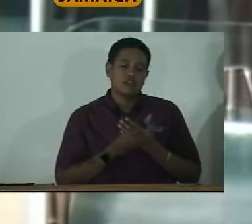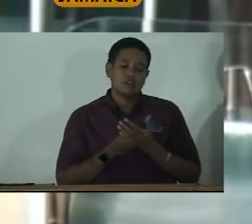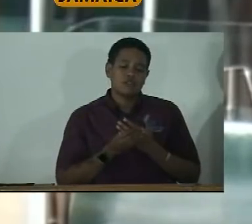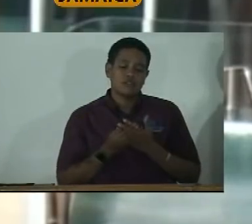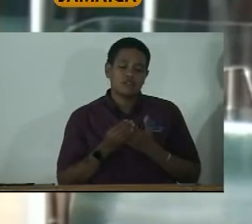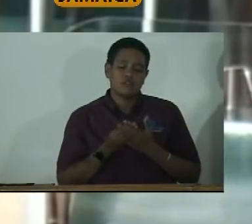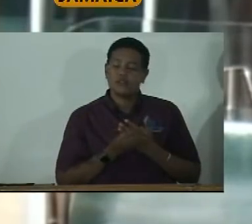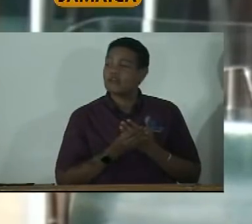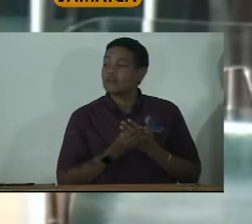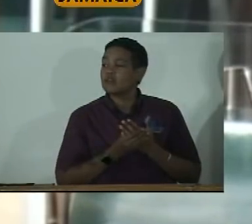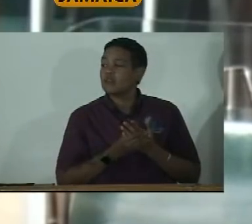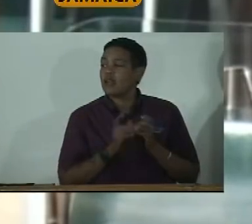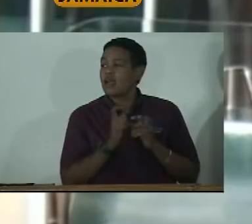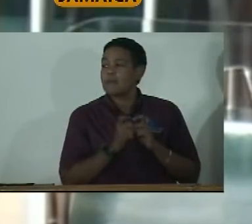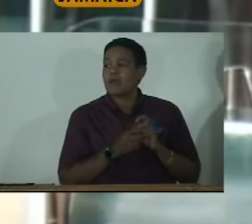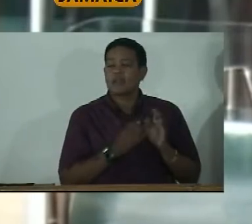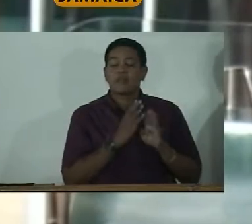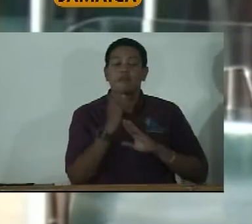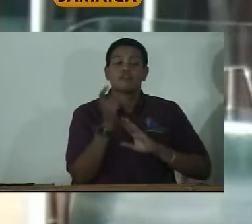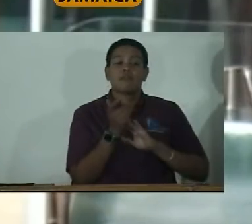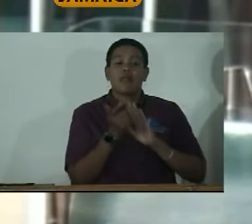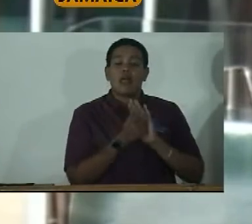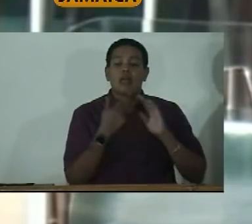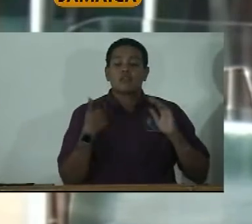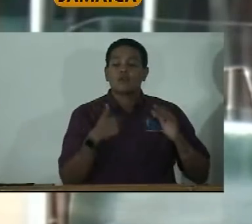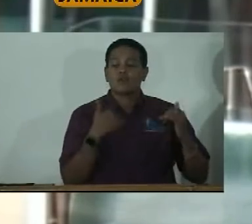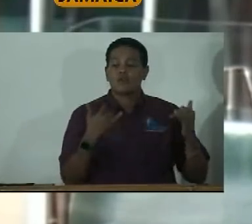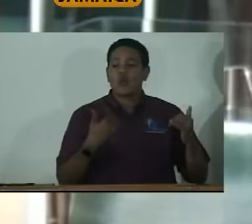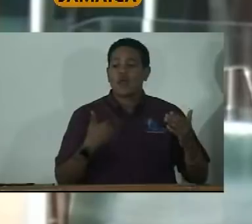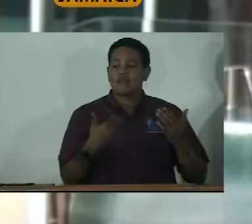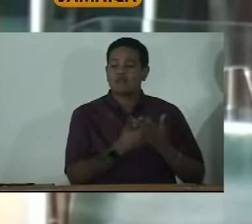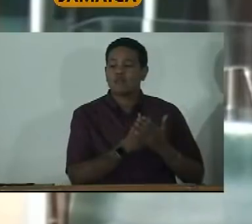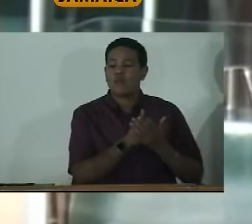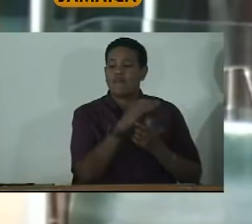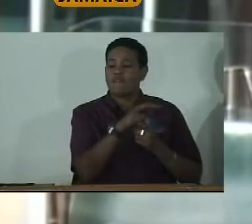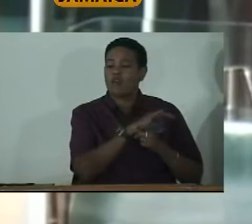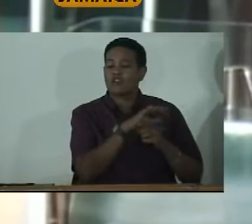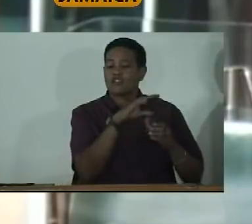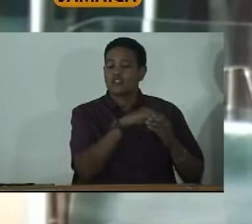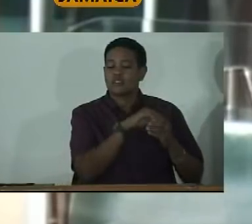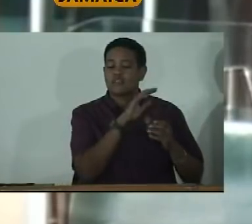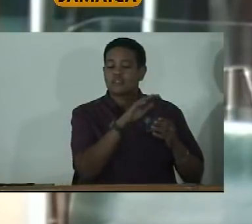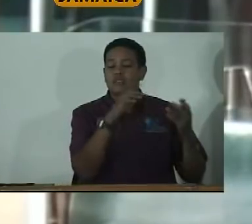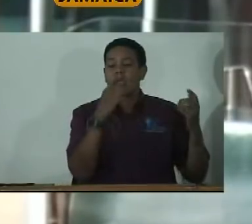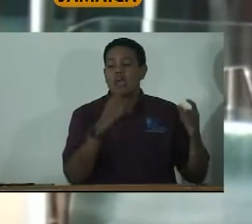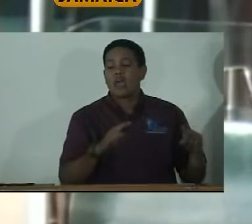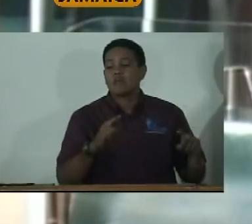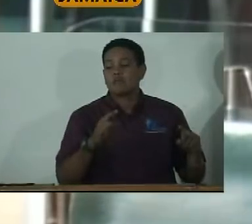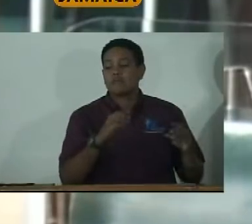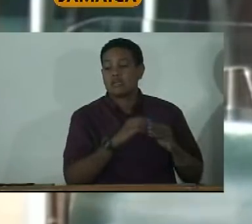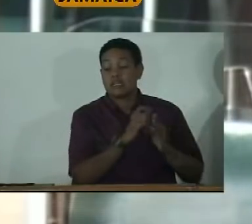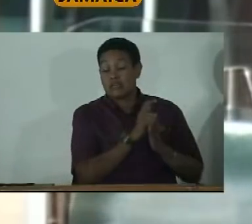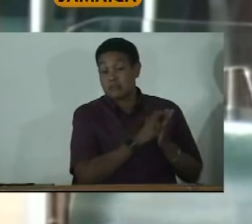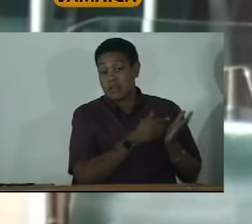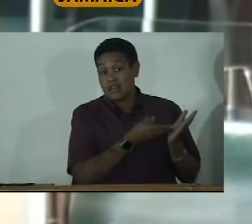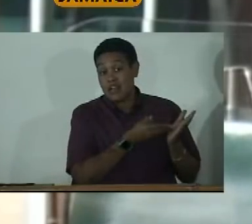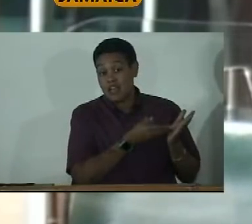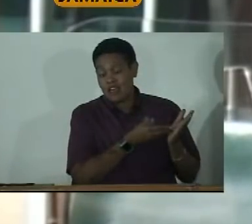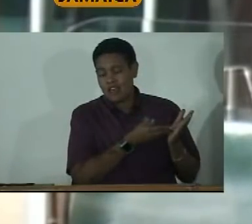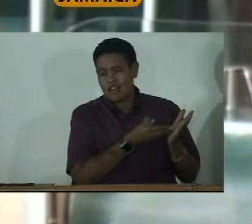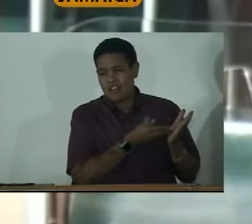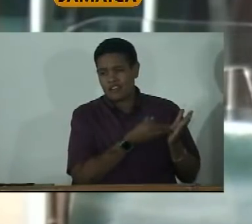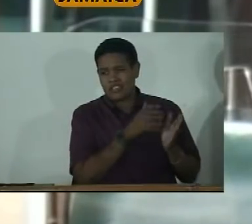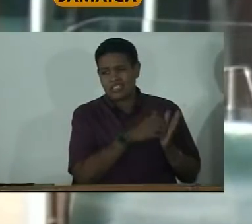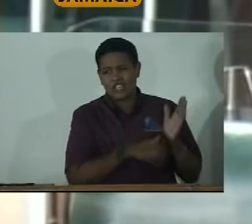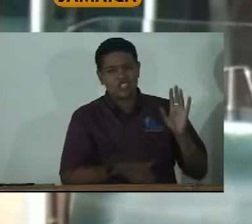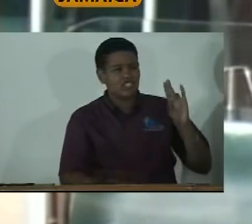amends the principal bill, and we now have some new functions. And so, in the bill before us,